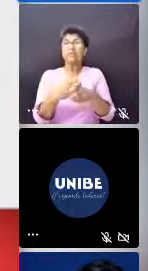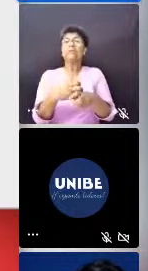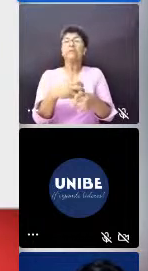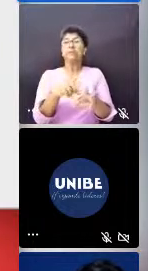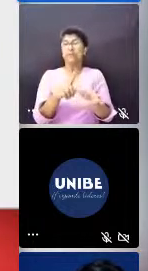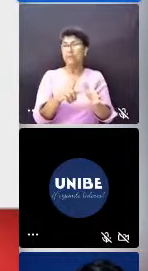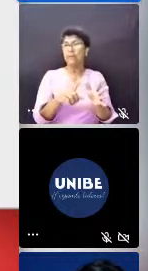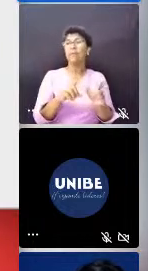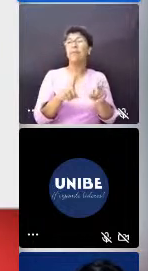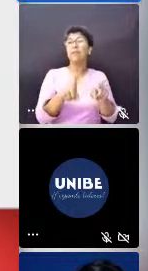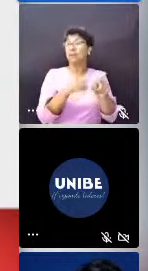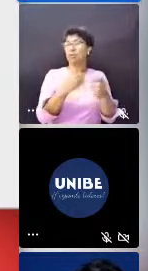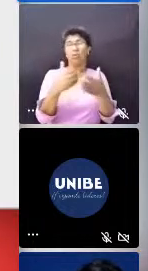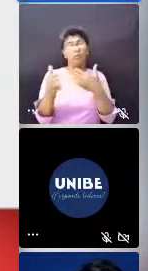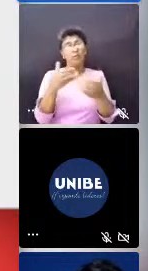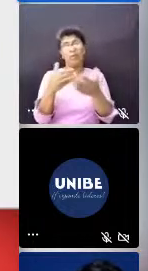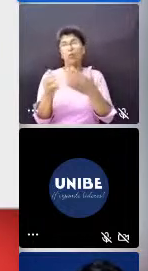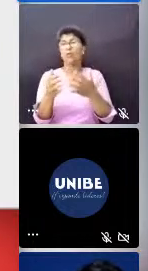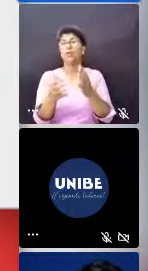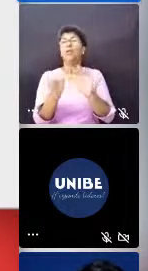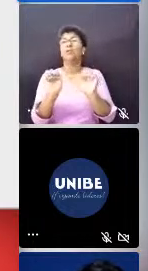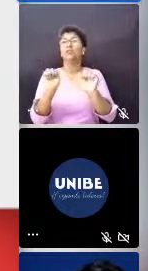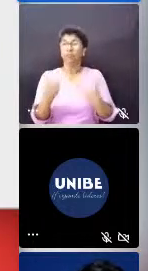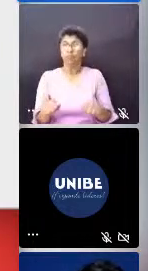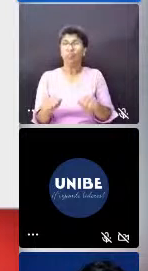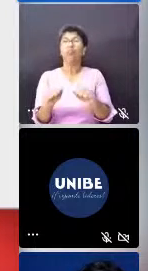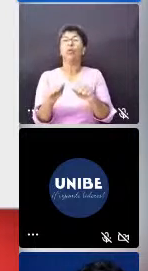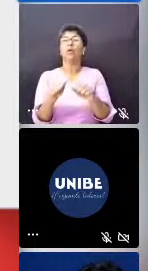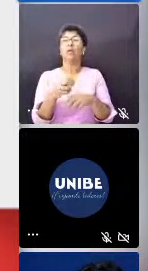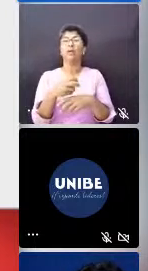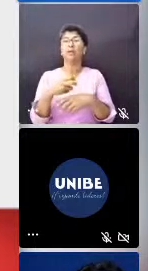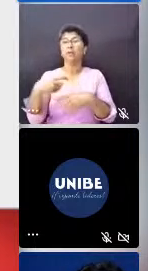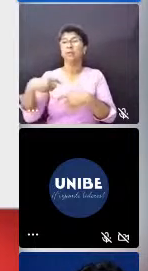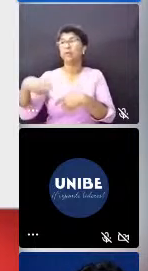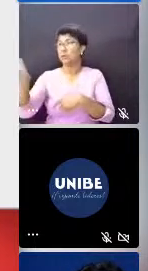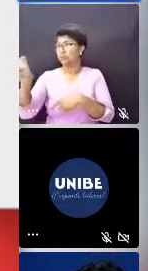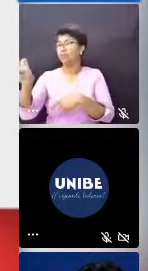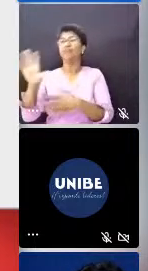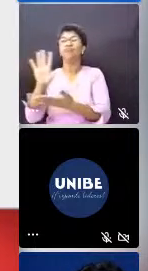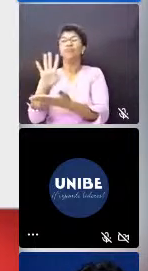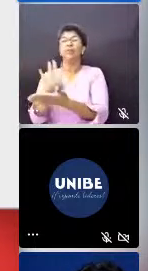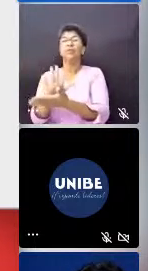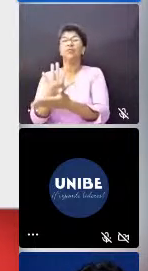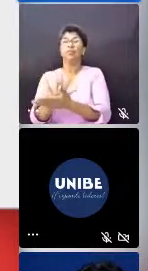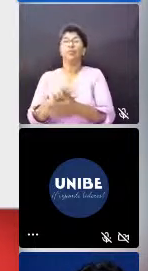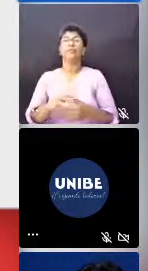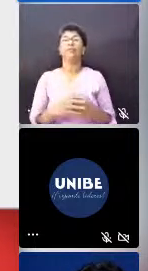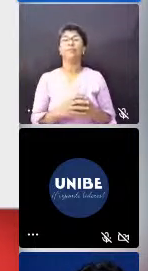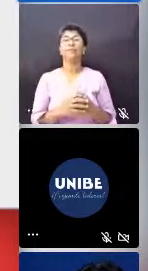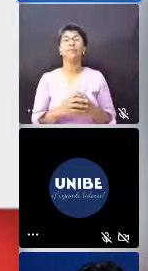group despite ability to attend the general standard school.